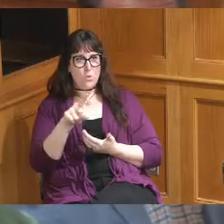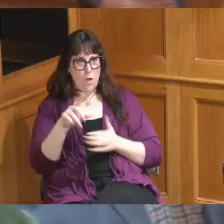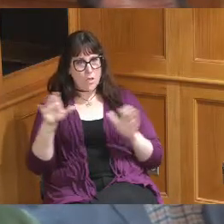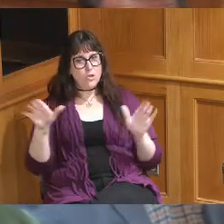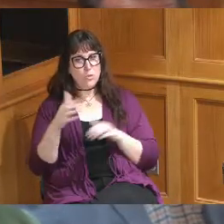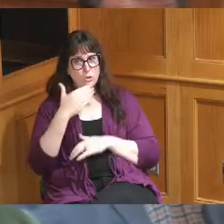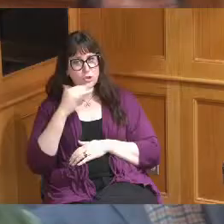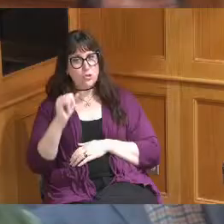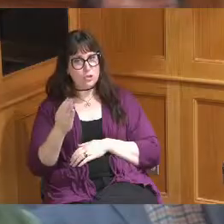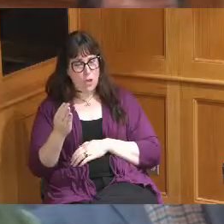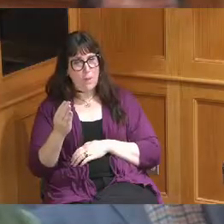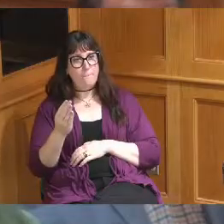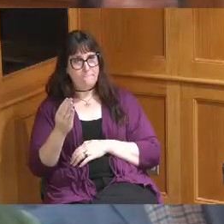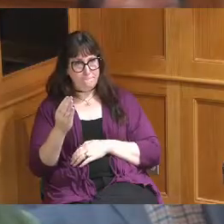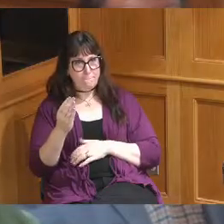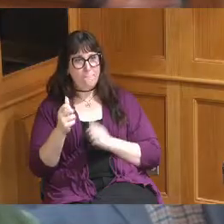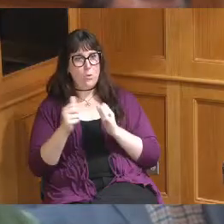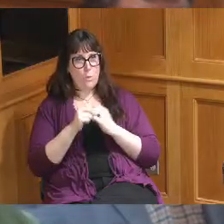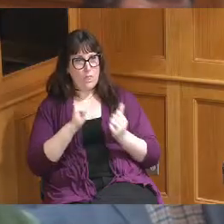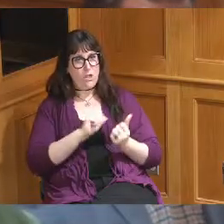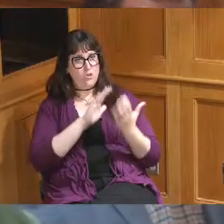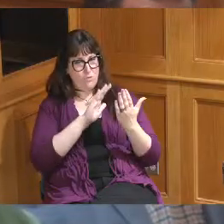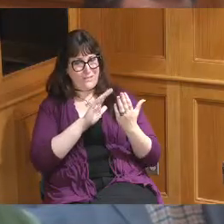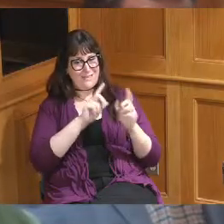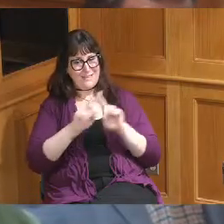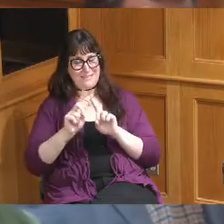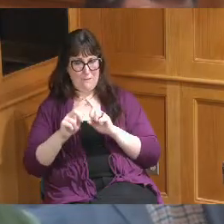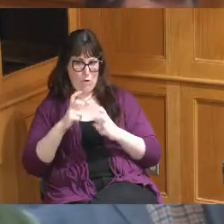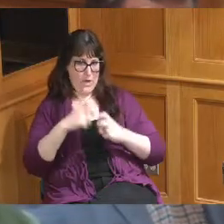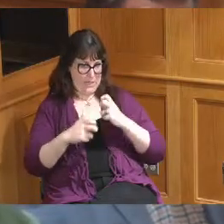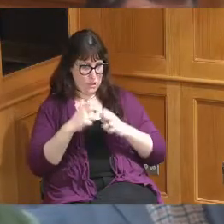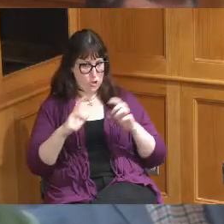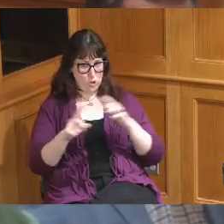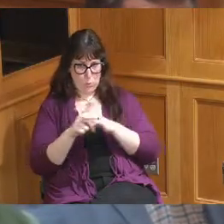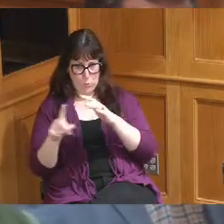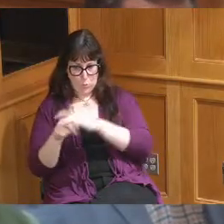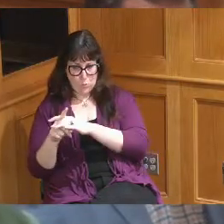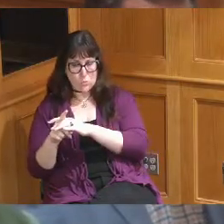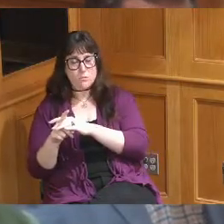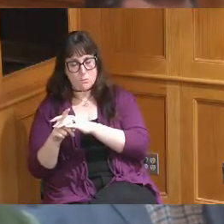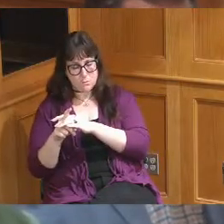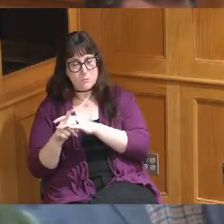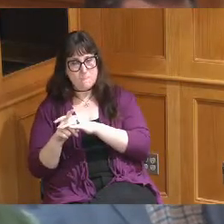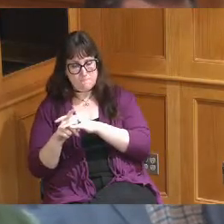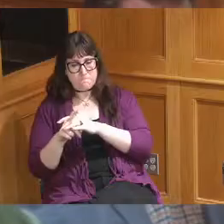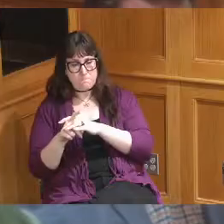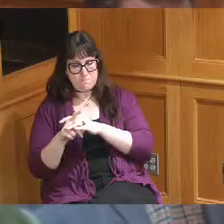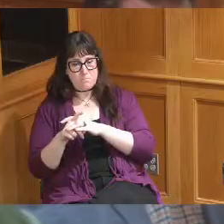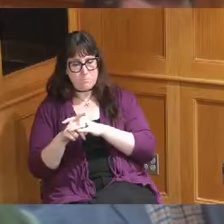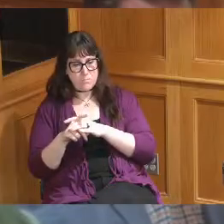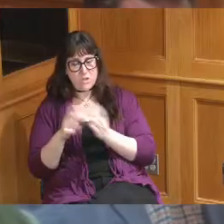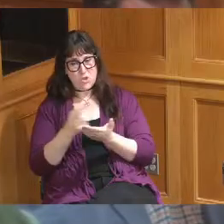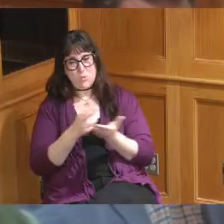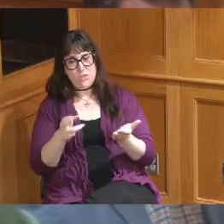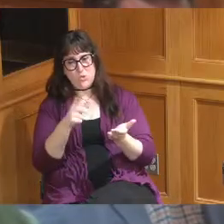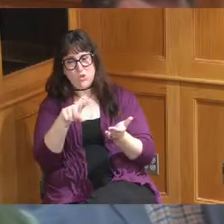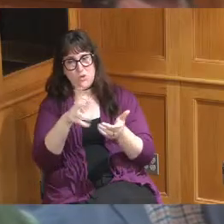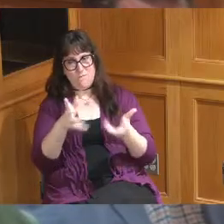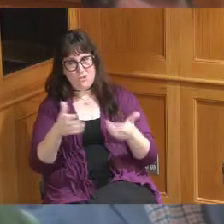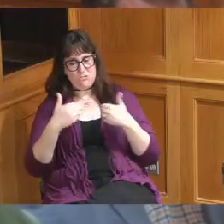good job of addressing this issue as far as you guys can do with what resources you guys had